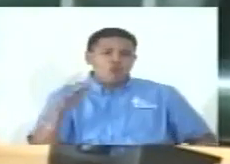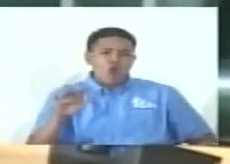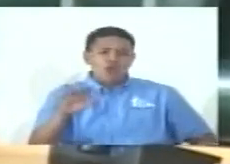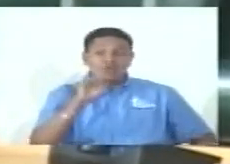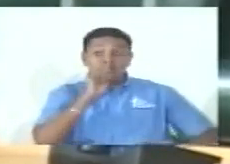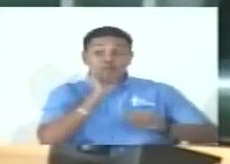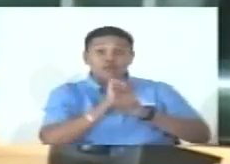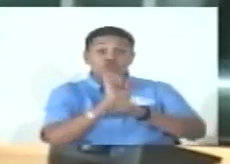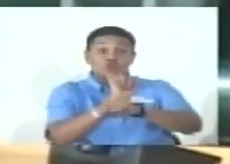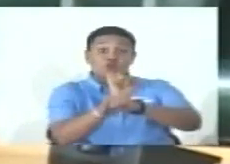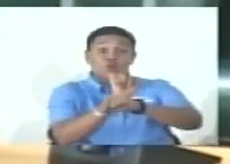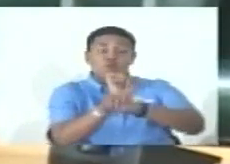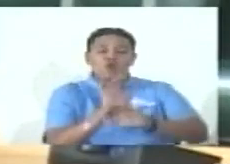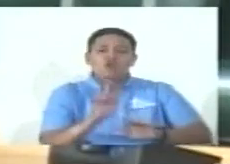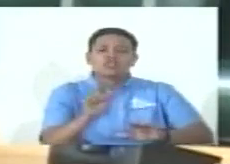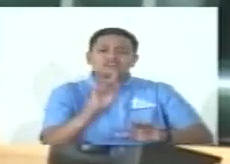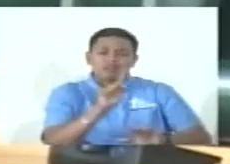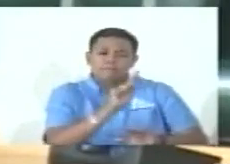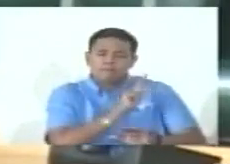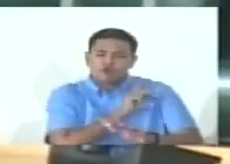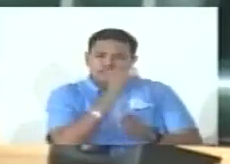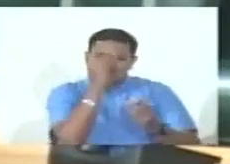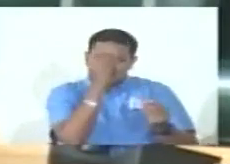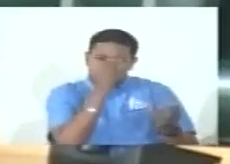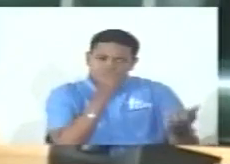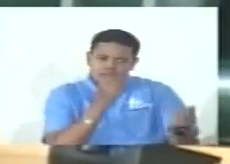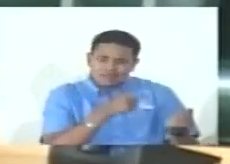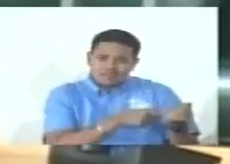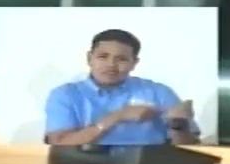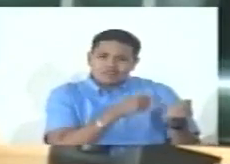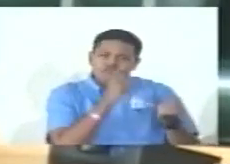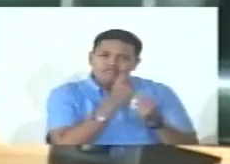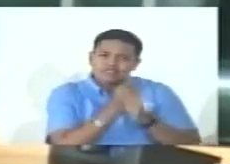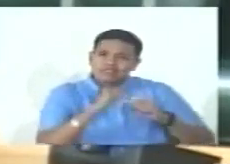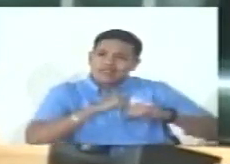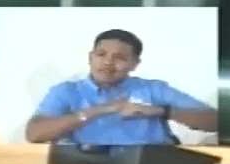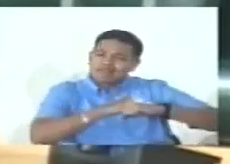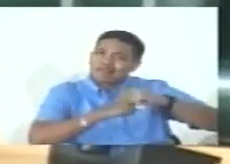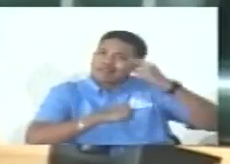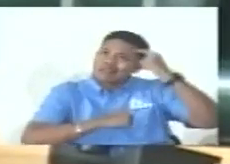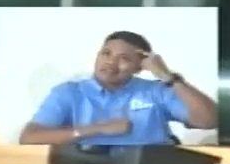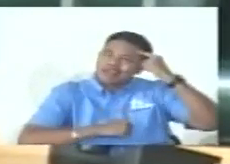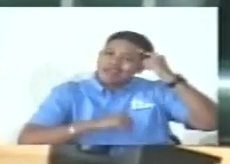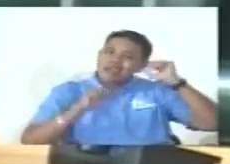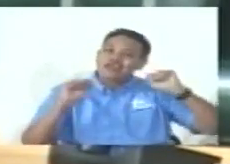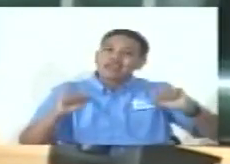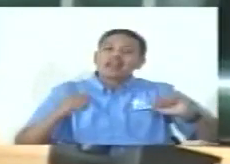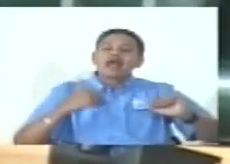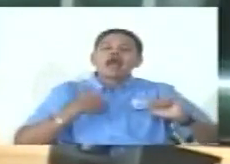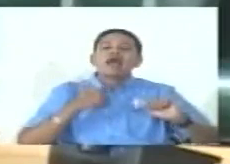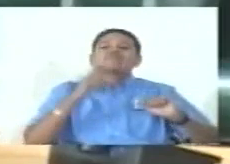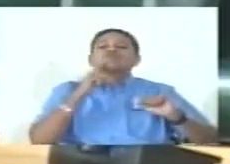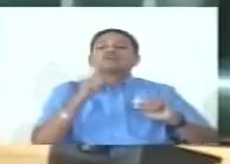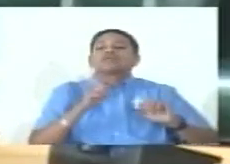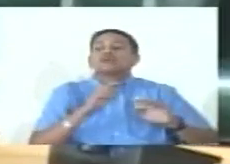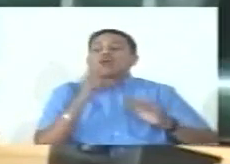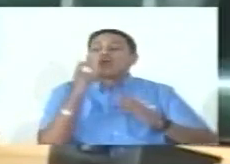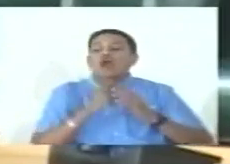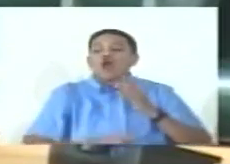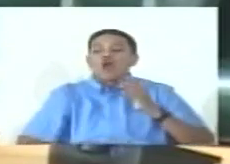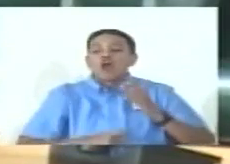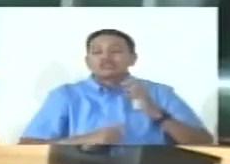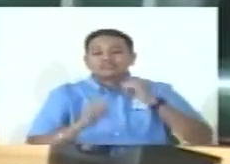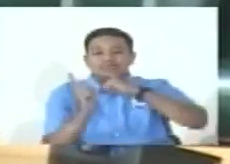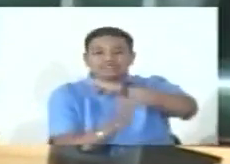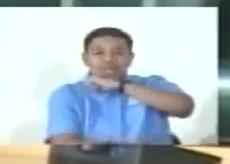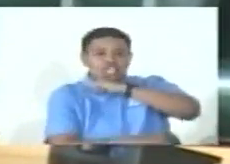that the worker's personal information is safeguarded and that there can be painfully costly